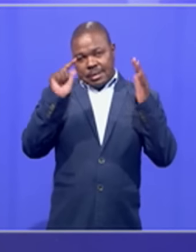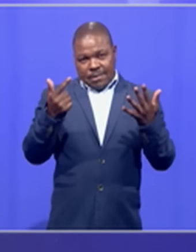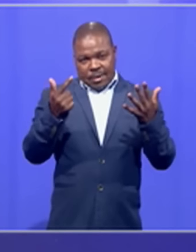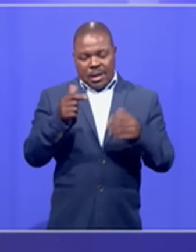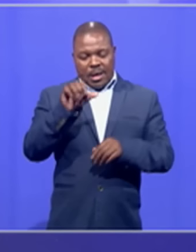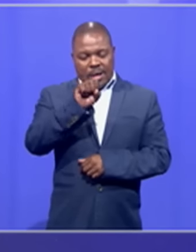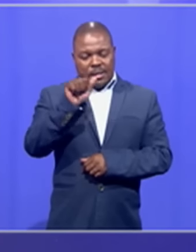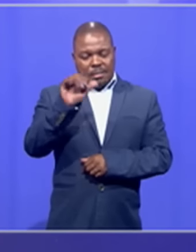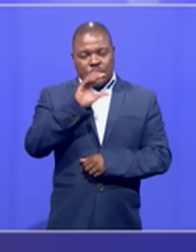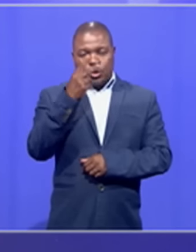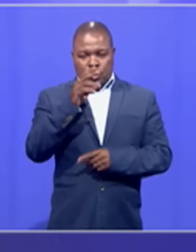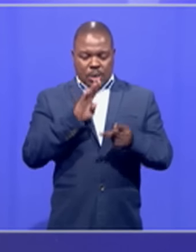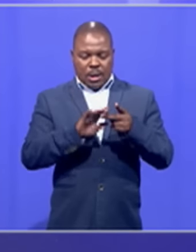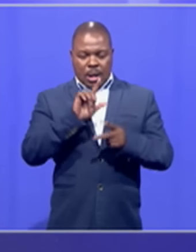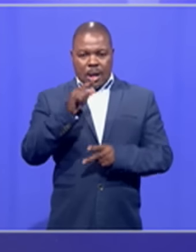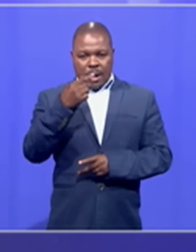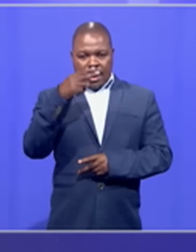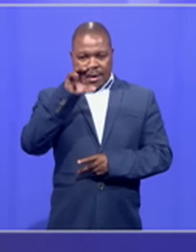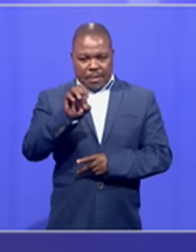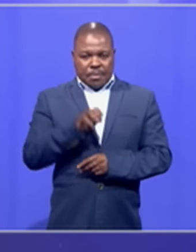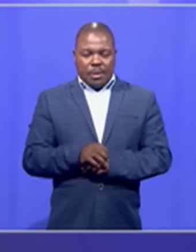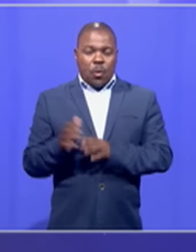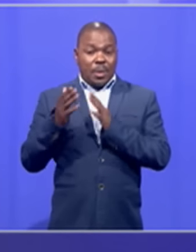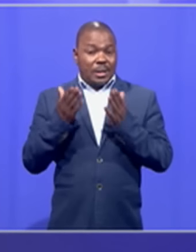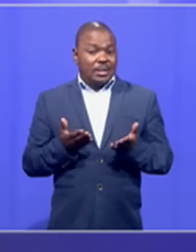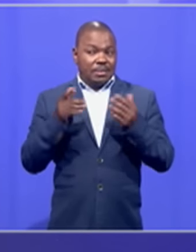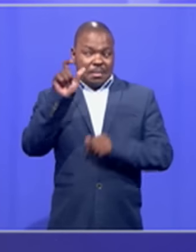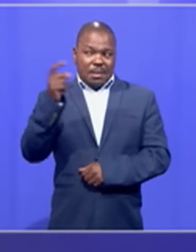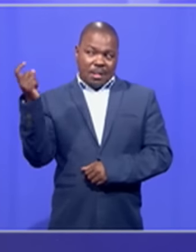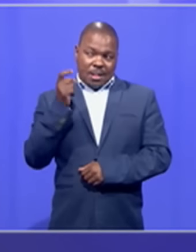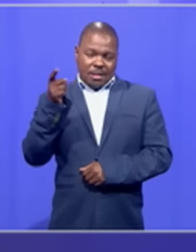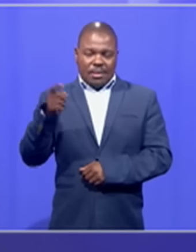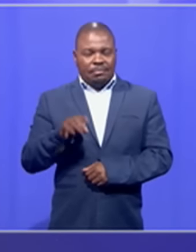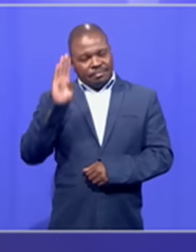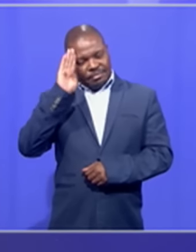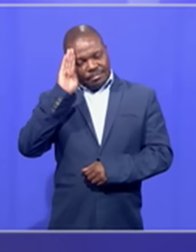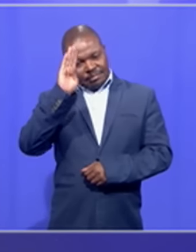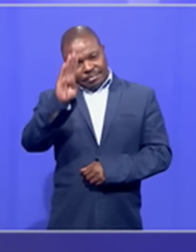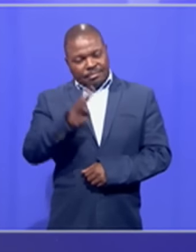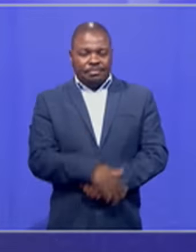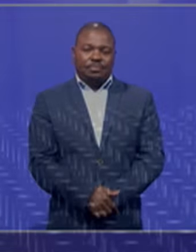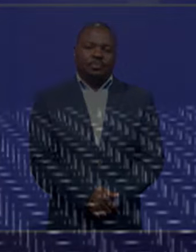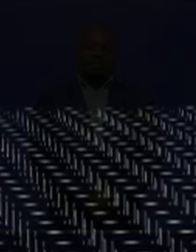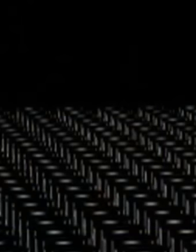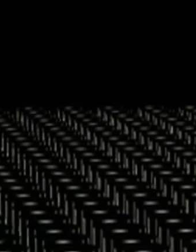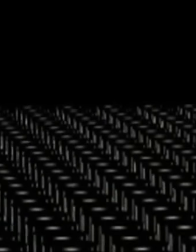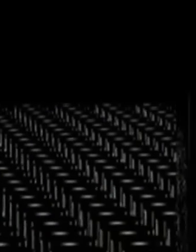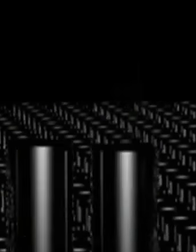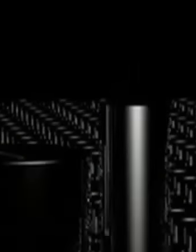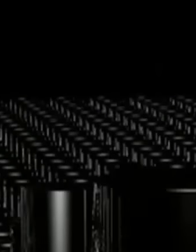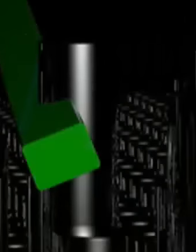SABC 2 le lehae go sasa go latela kakanyo ya maemo a boso go šegofetše šalang.